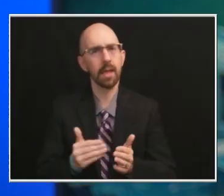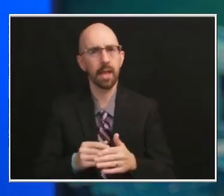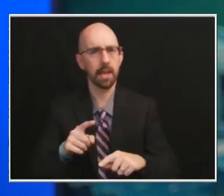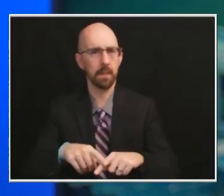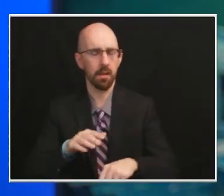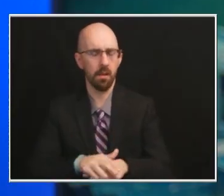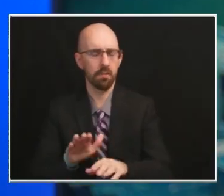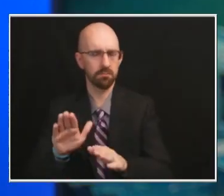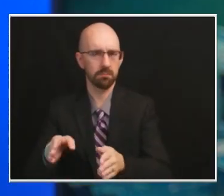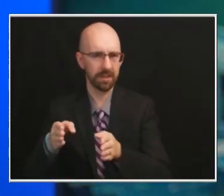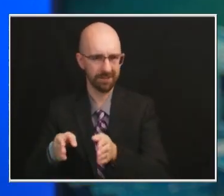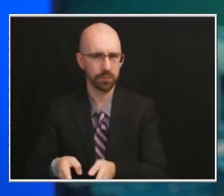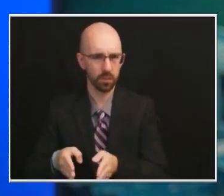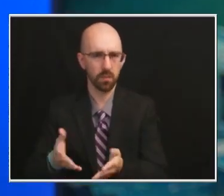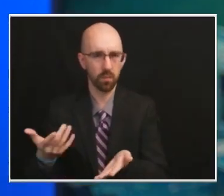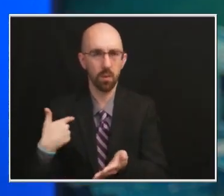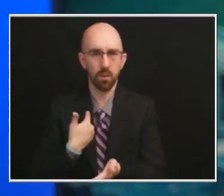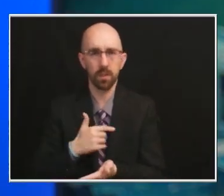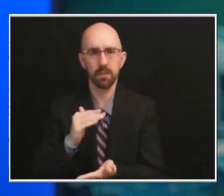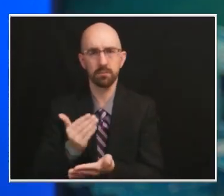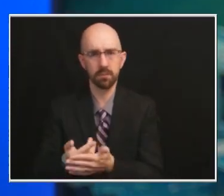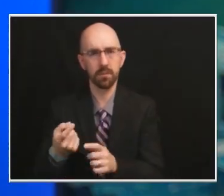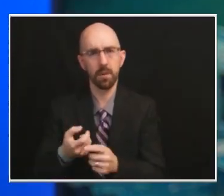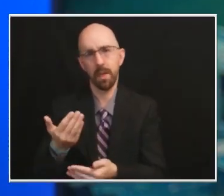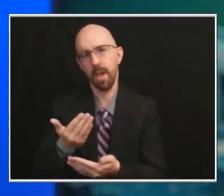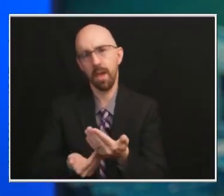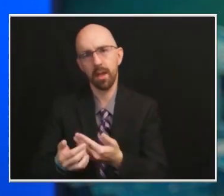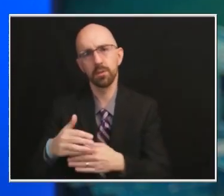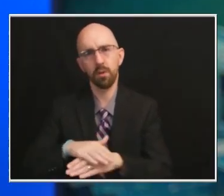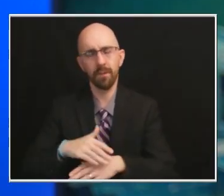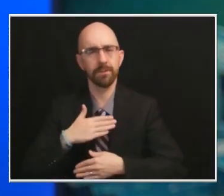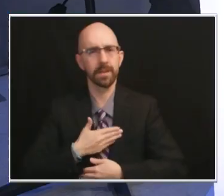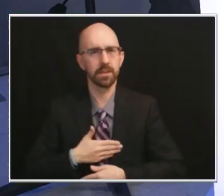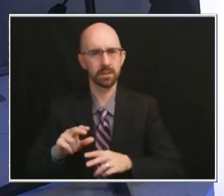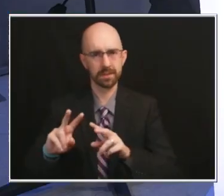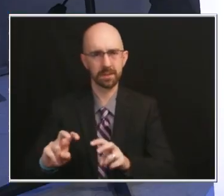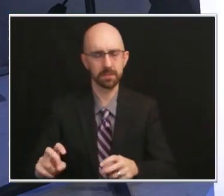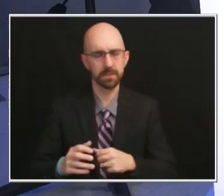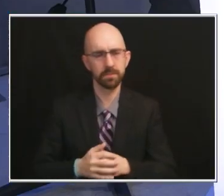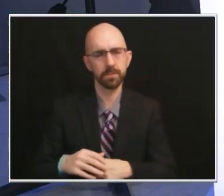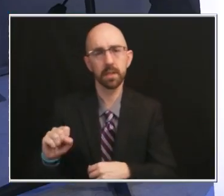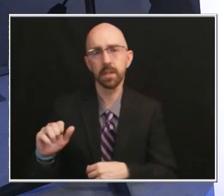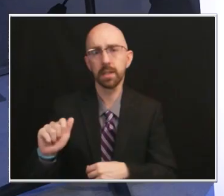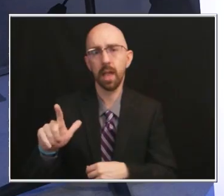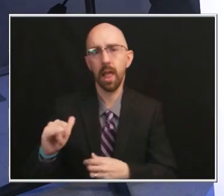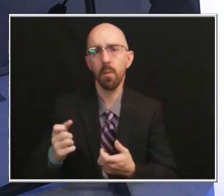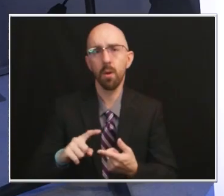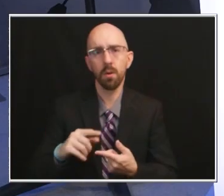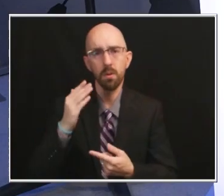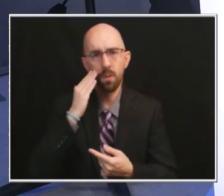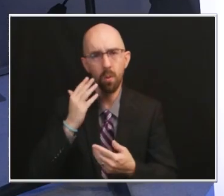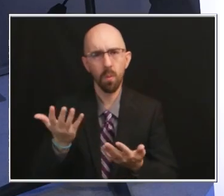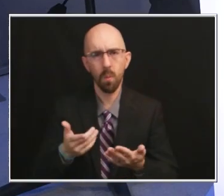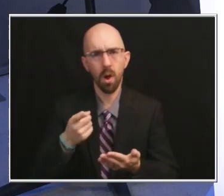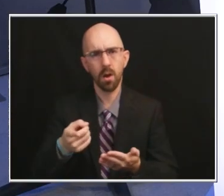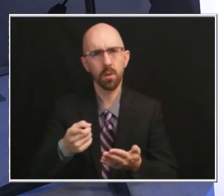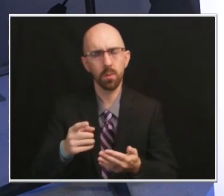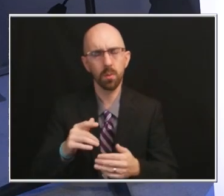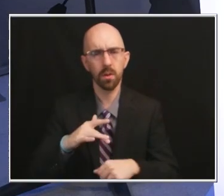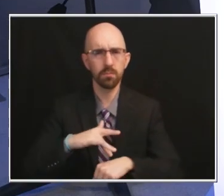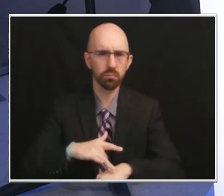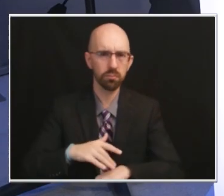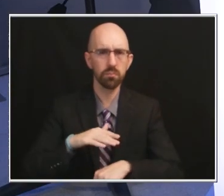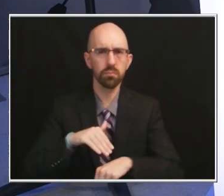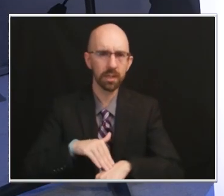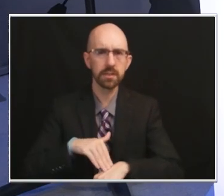what we get to from a hands-on physical assessment. Sally wants to know, what are you pressing on or doing to